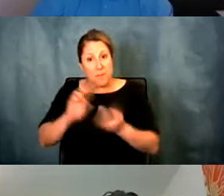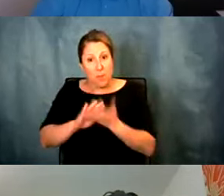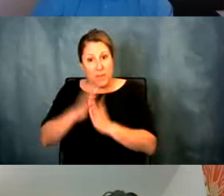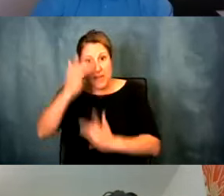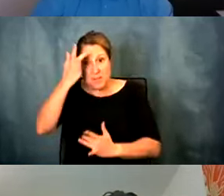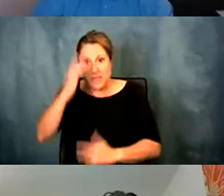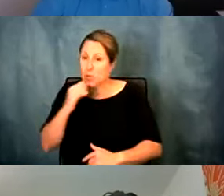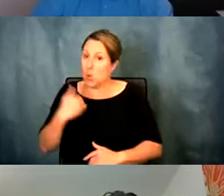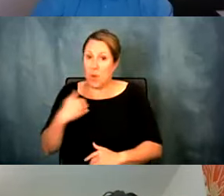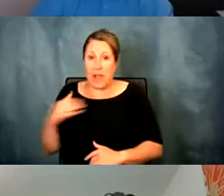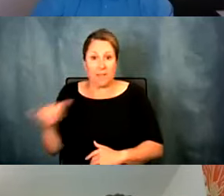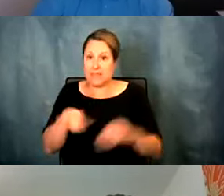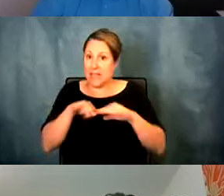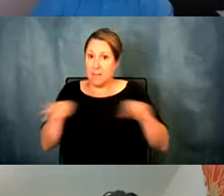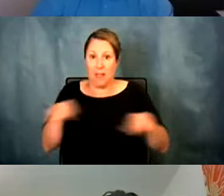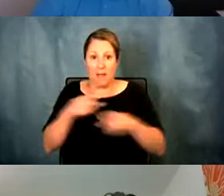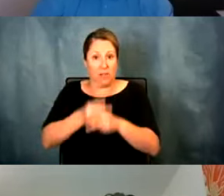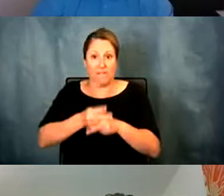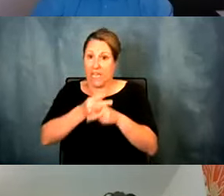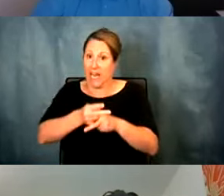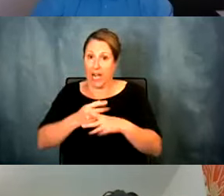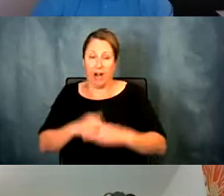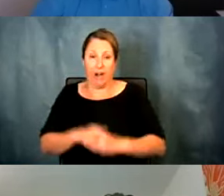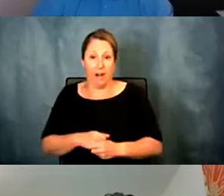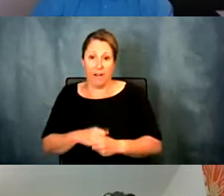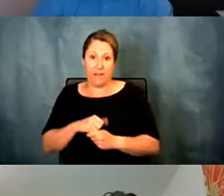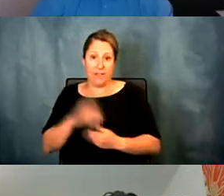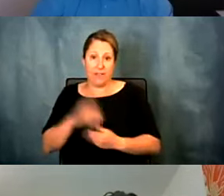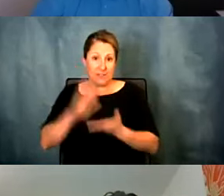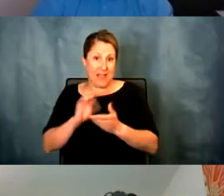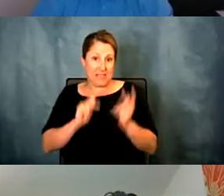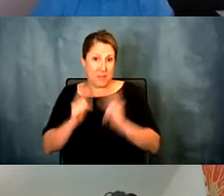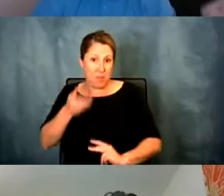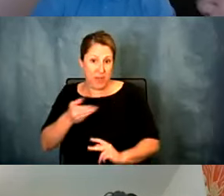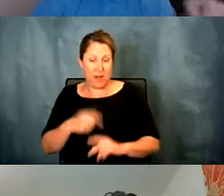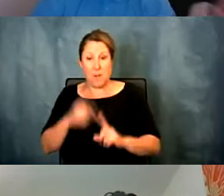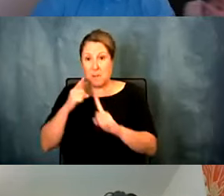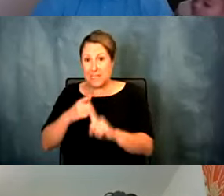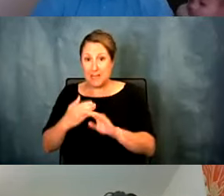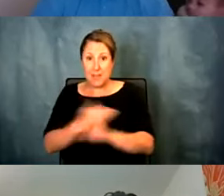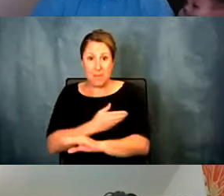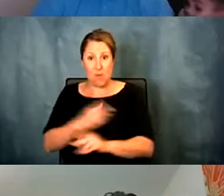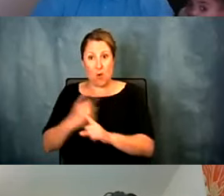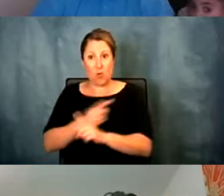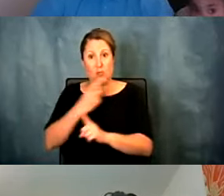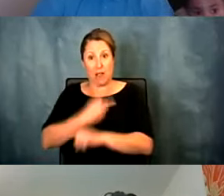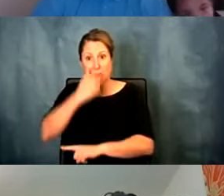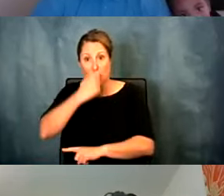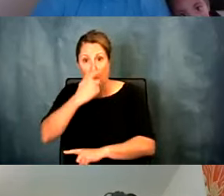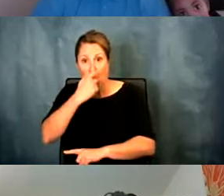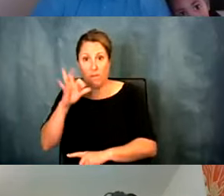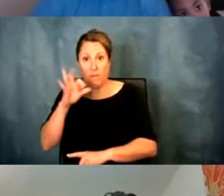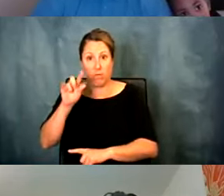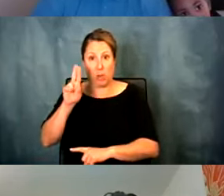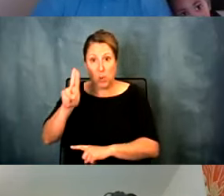so I think really underscoring, especially before we hit cold and flu season, like for sure, you guys,